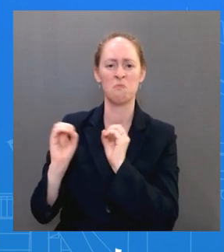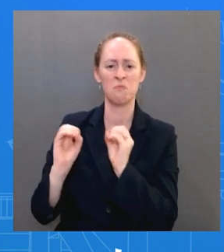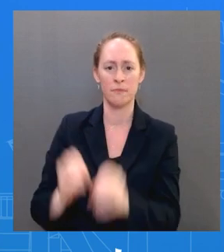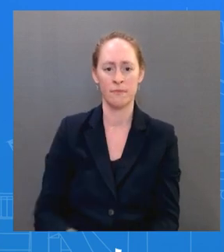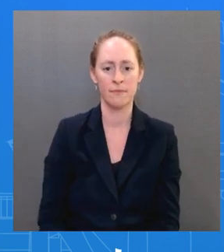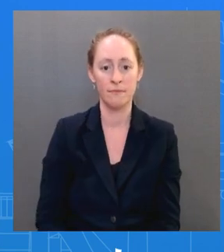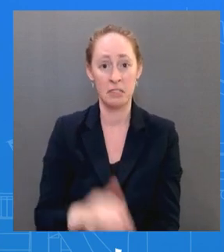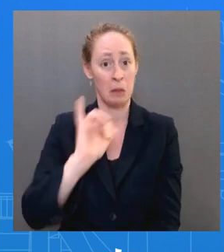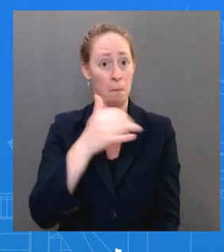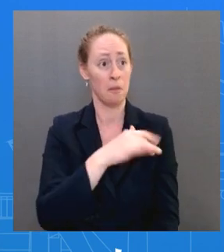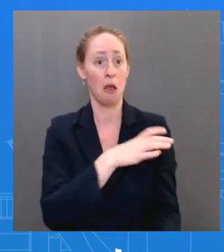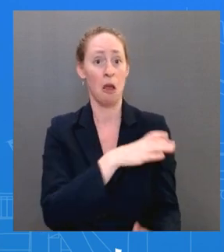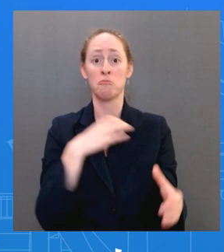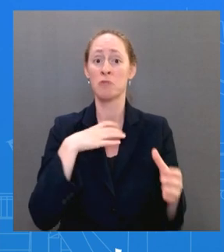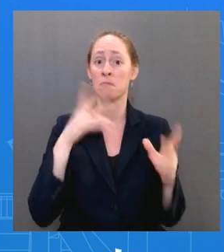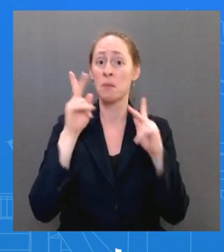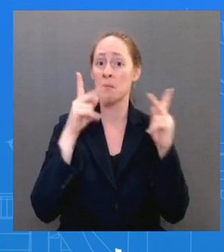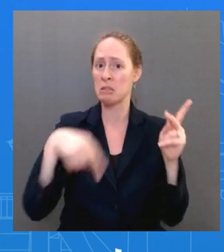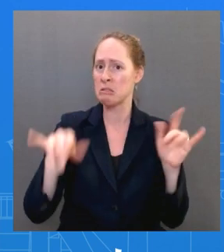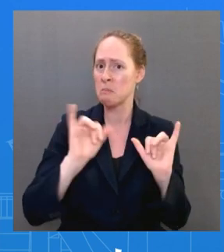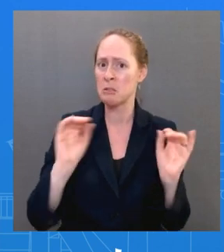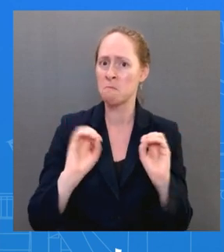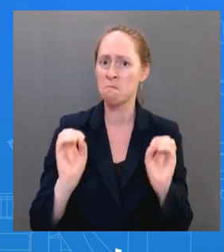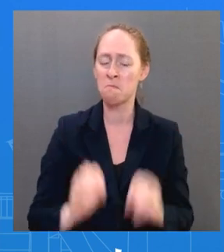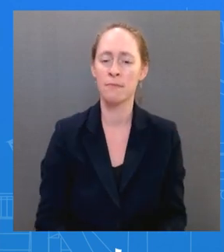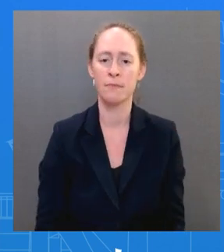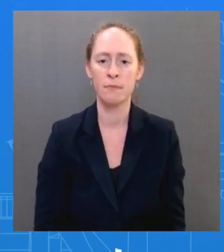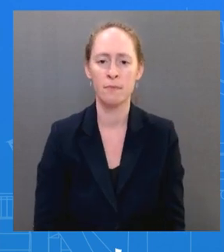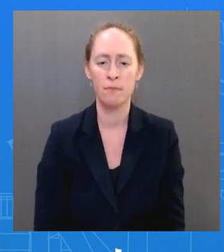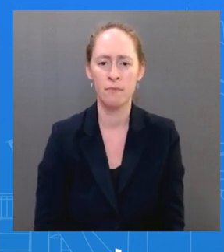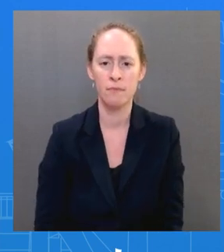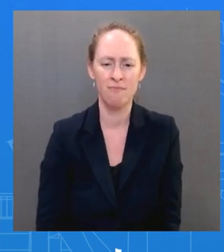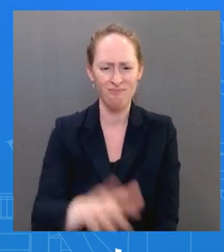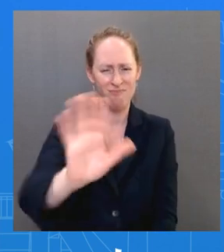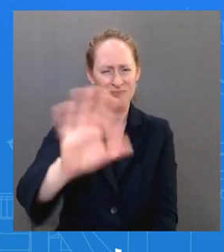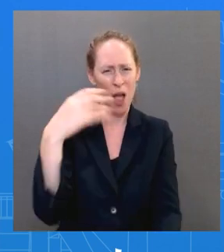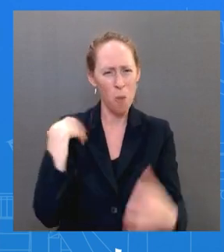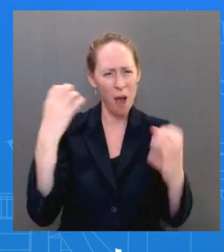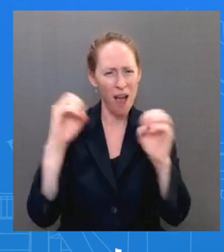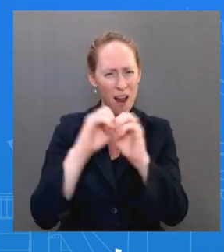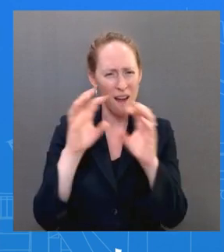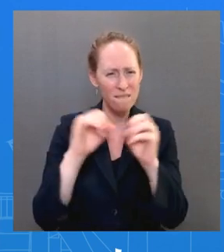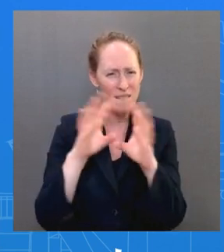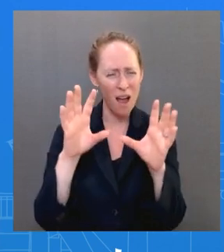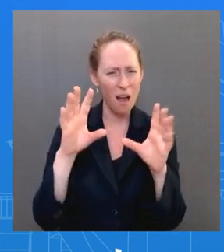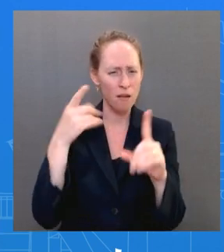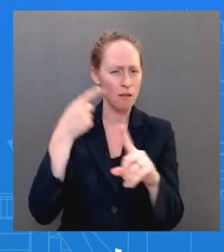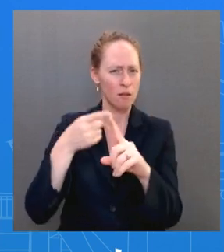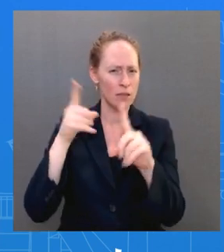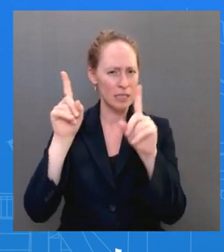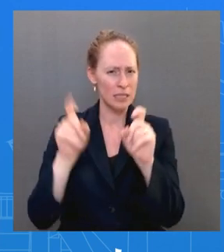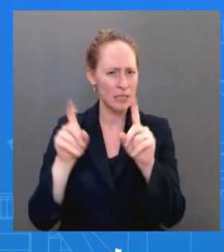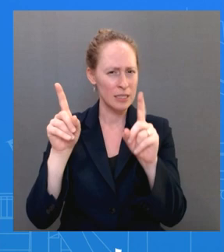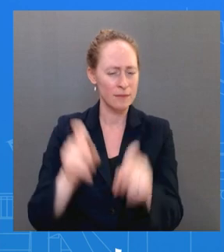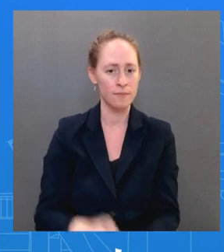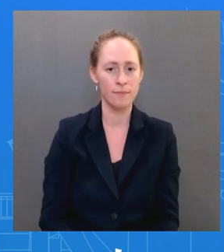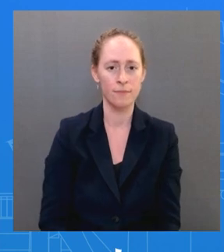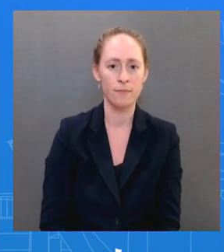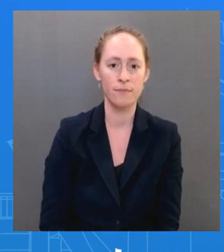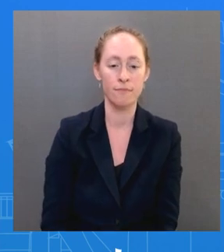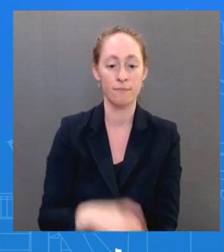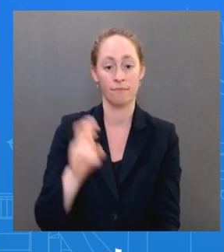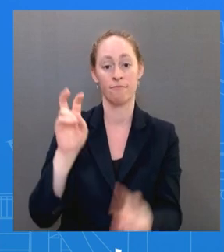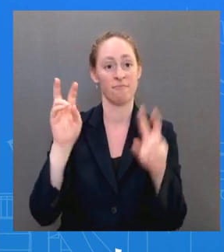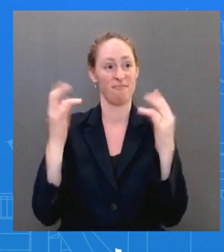triple clarify the testing dates, because if yesterday was day zero, today's obviously day one. Tuesday would be day five. So does that